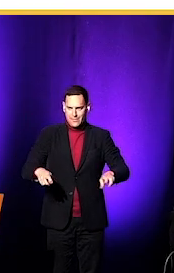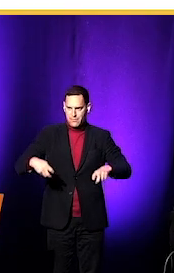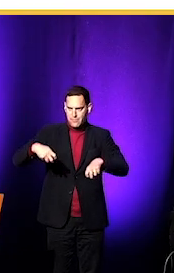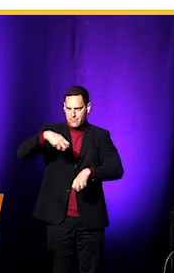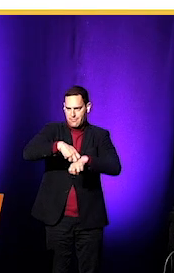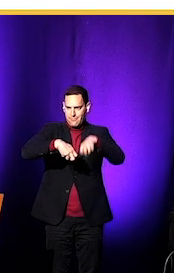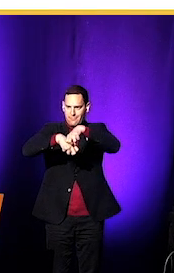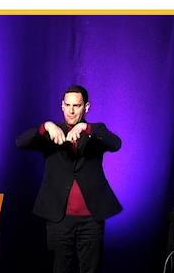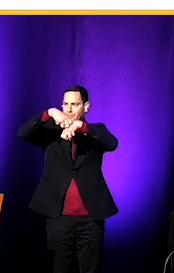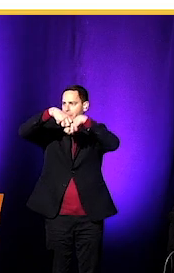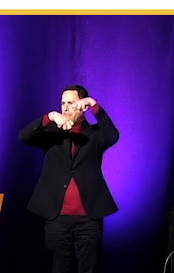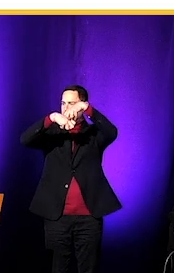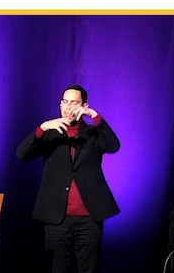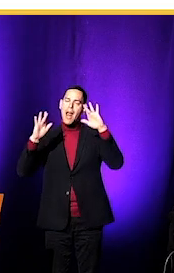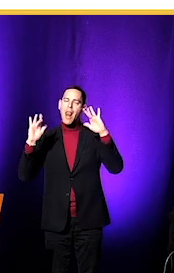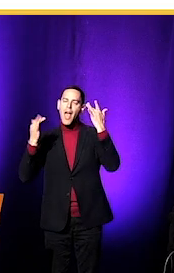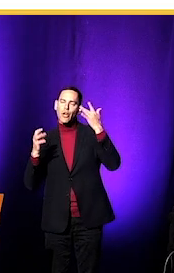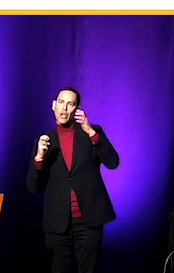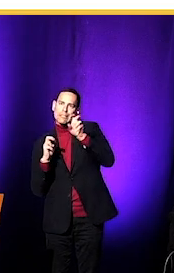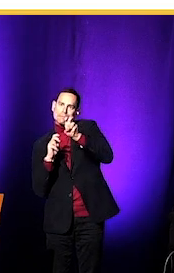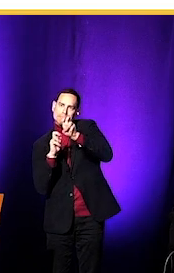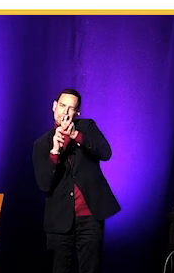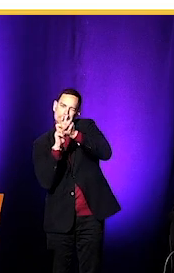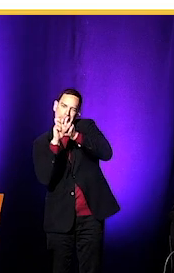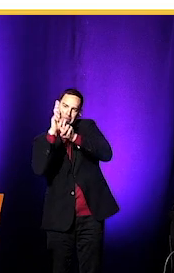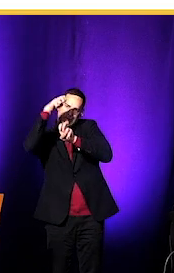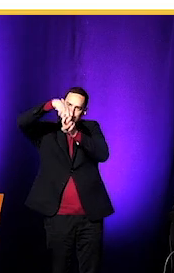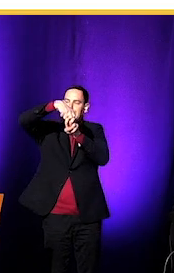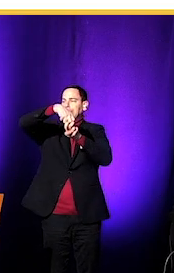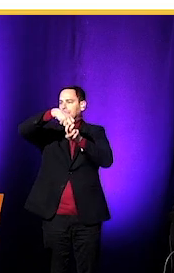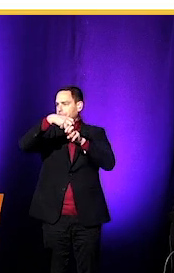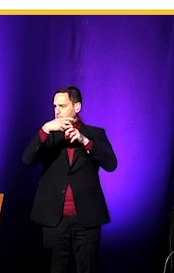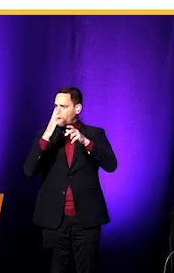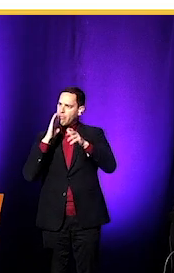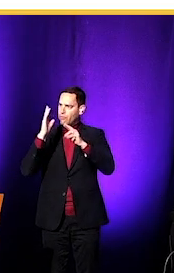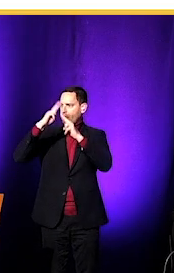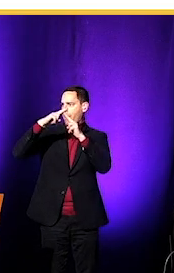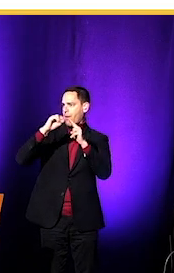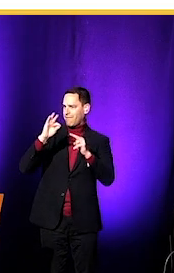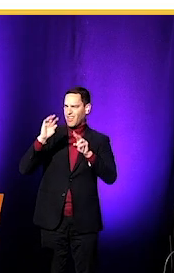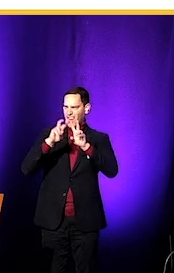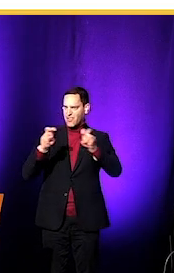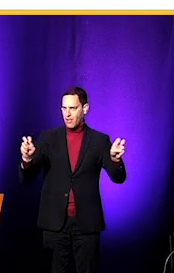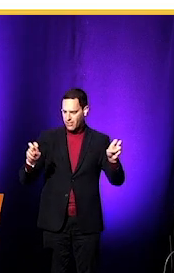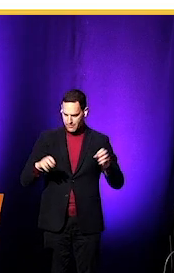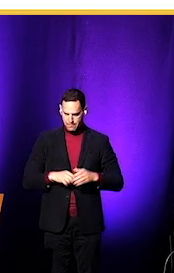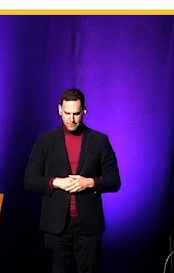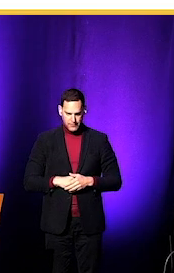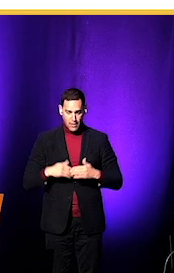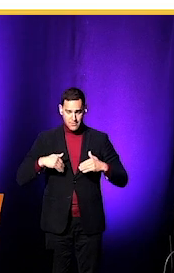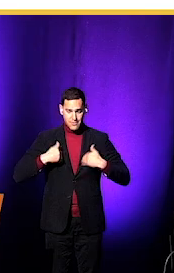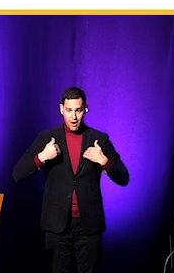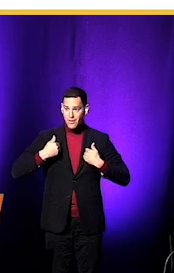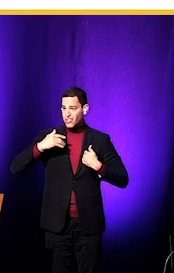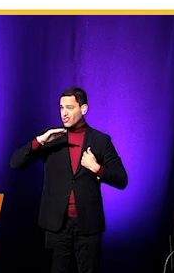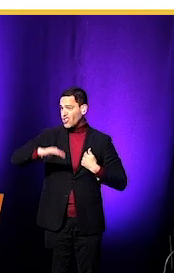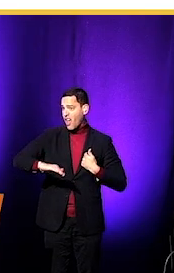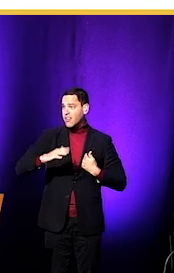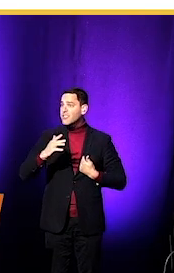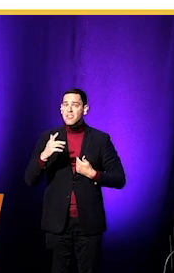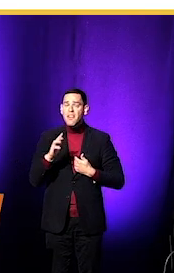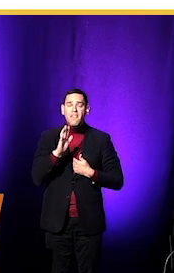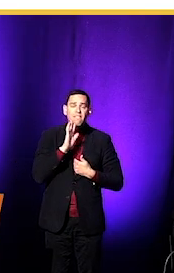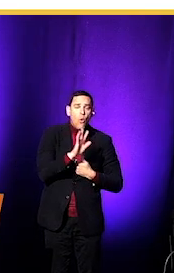and the lighter, younger, and more agile individuals forming the upper layers. A young child, often as young as 4 to 7 years